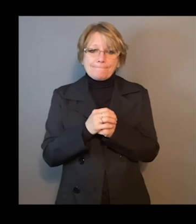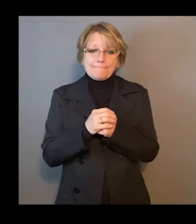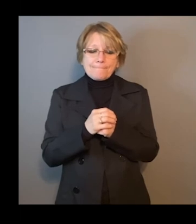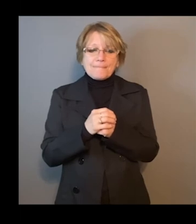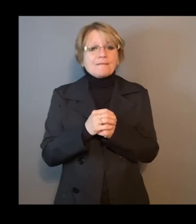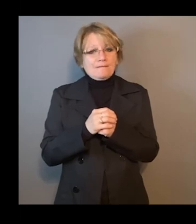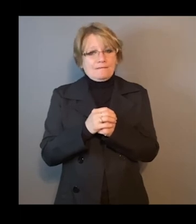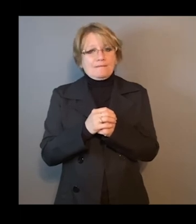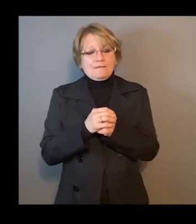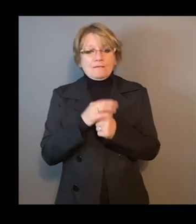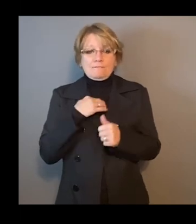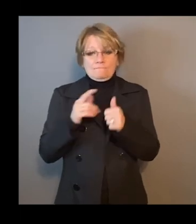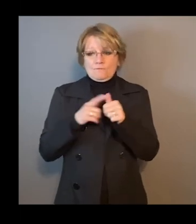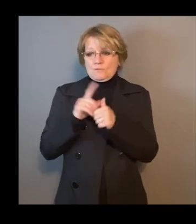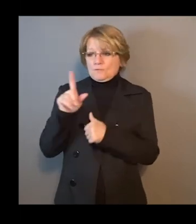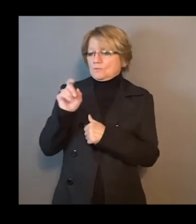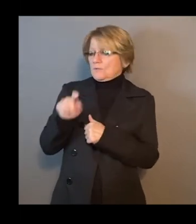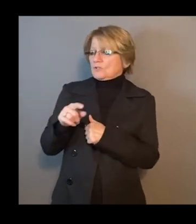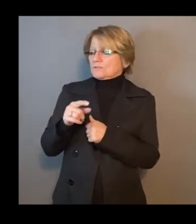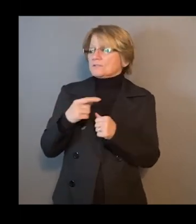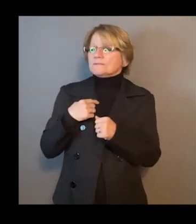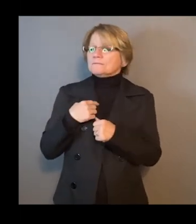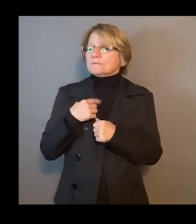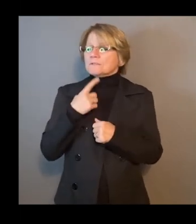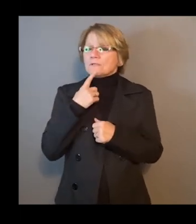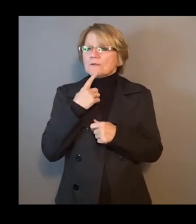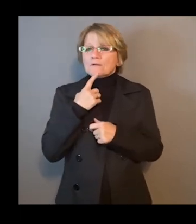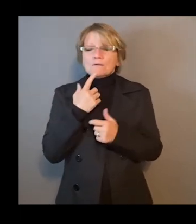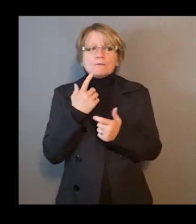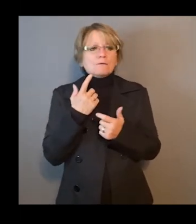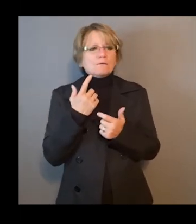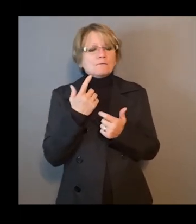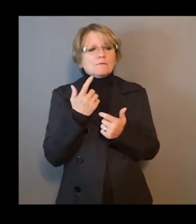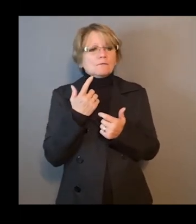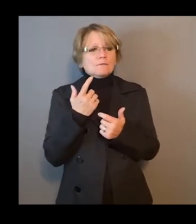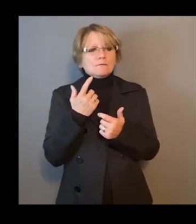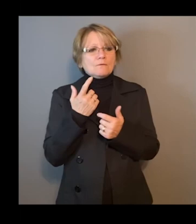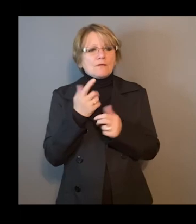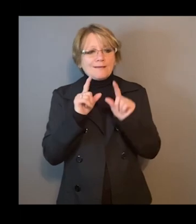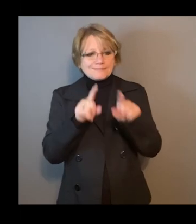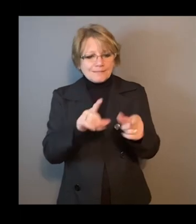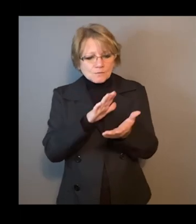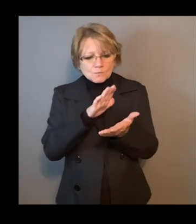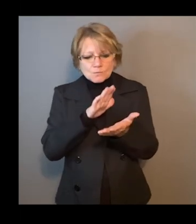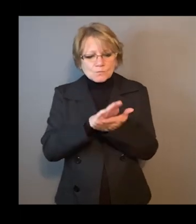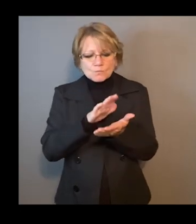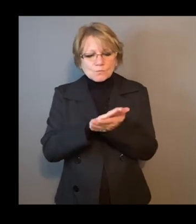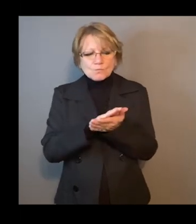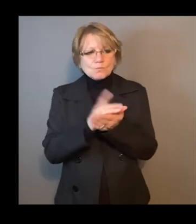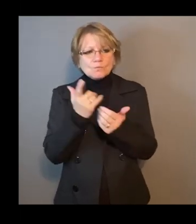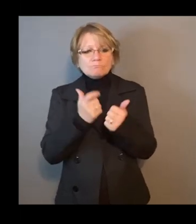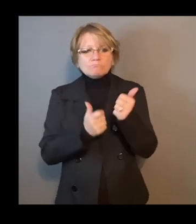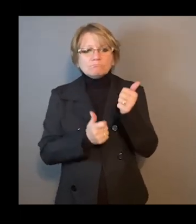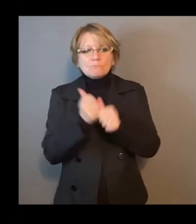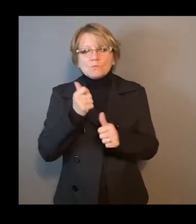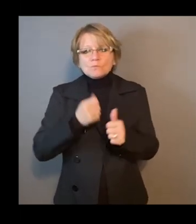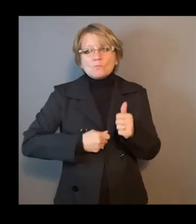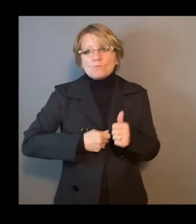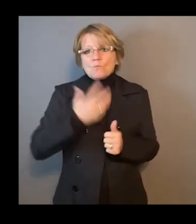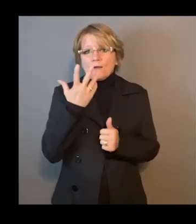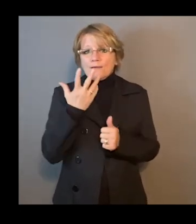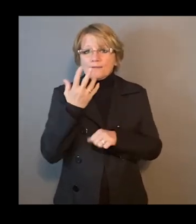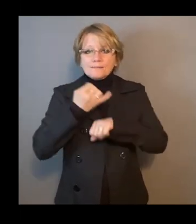the takeaway I want from this first question is, what is the hardest part of attending school at a predominantly